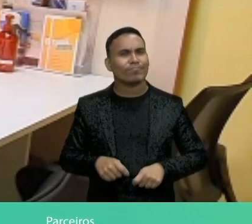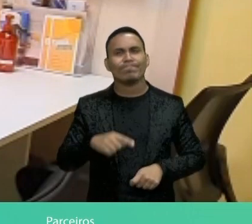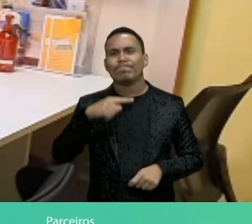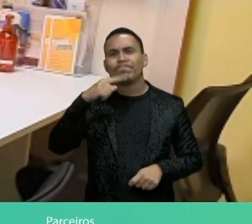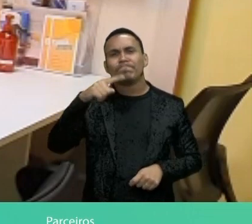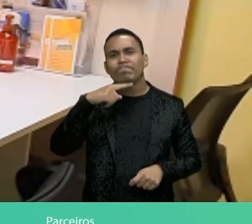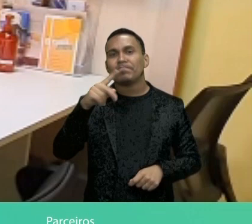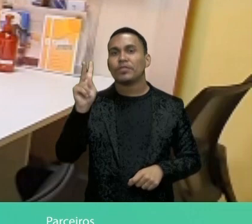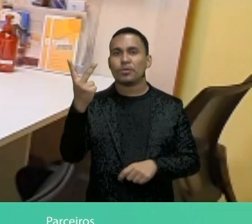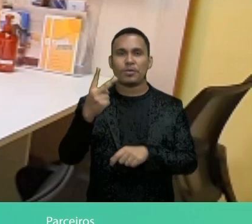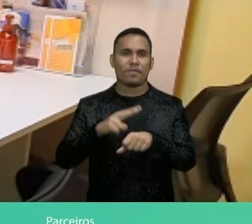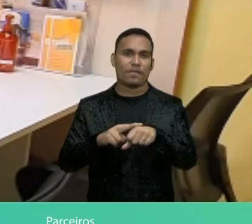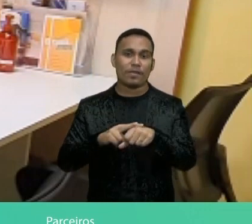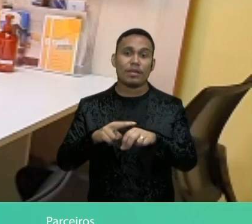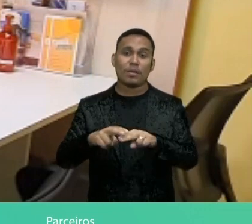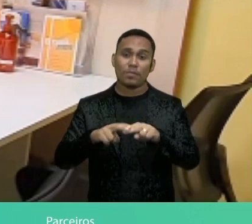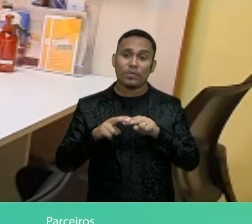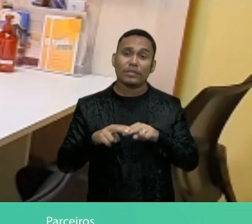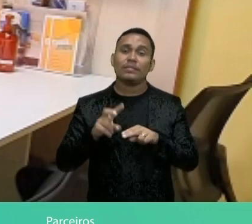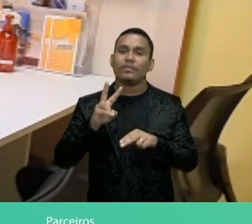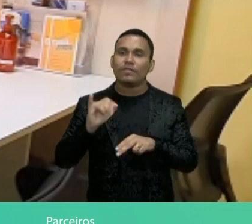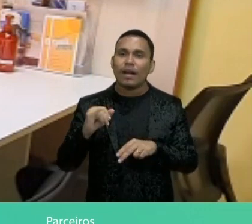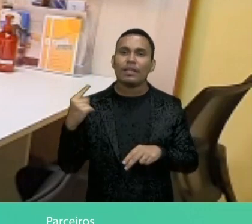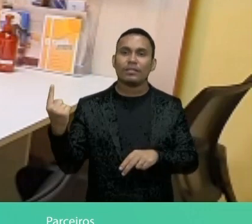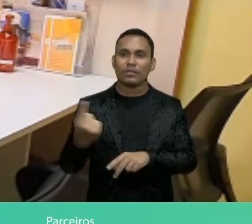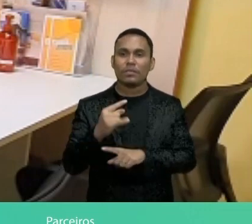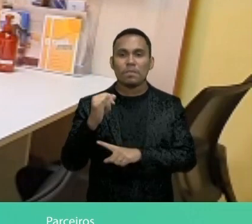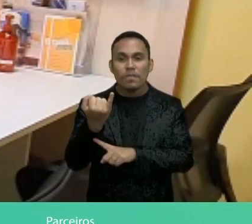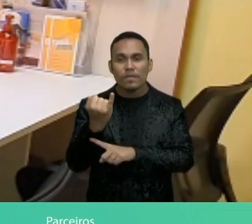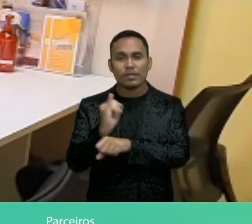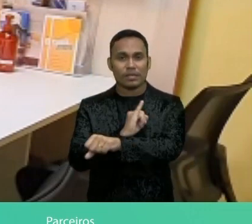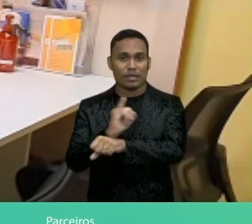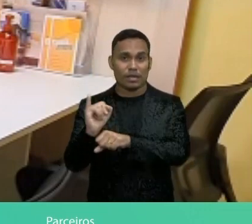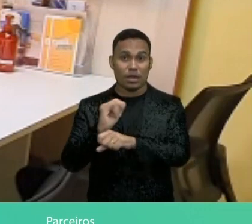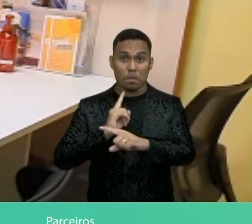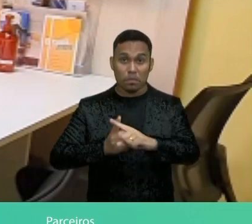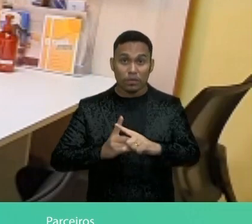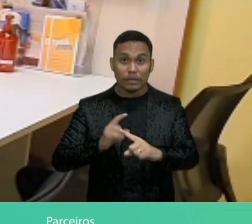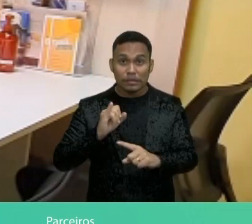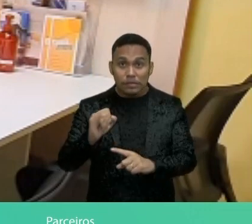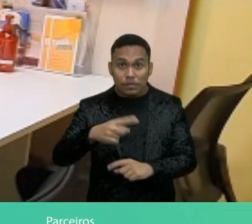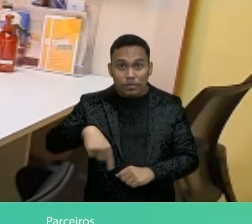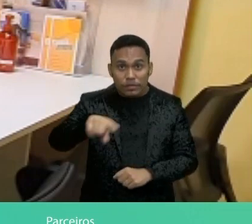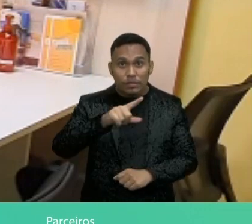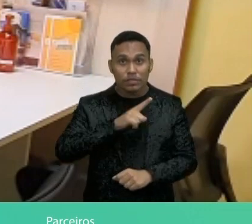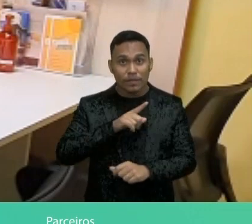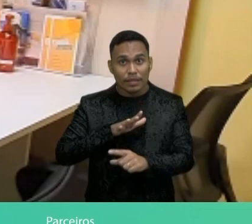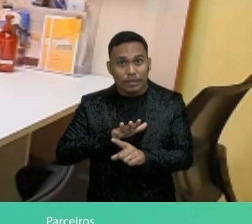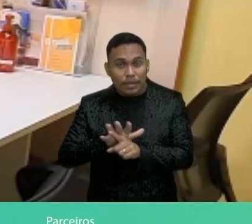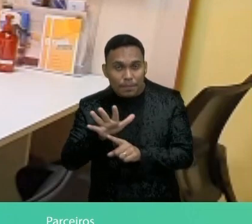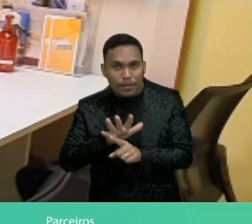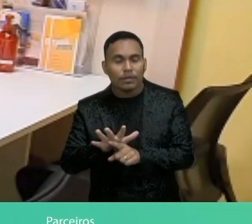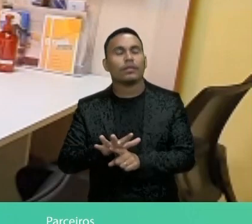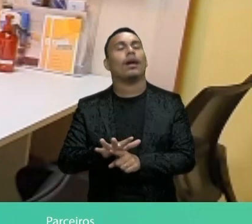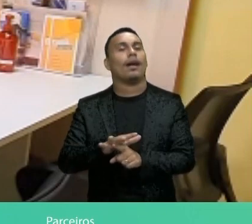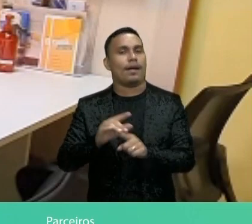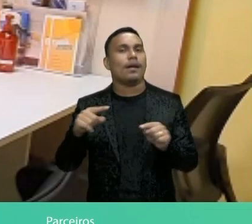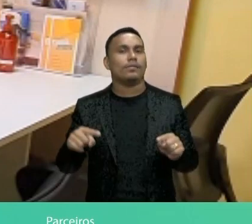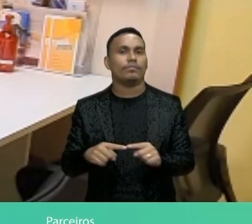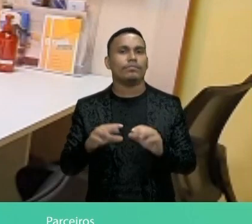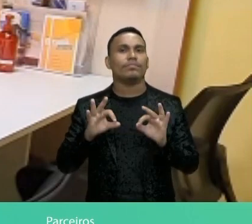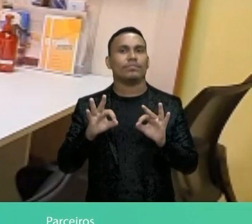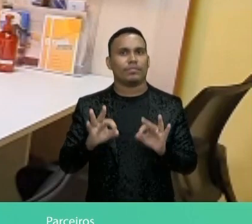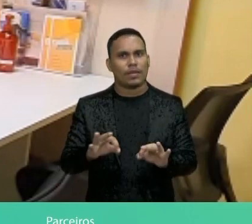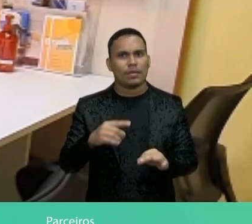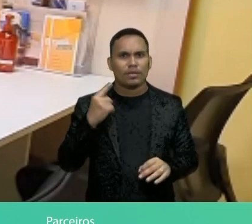hidrogênio verde. Isso para nós vai ser um pilar estratégico. Porque se você tiver demanda, aí sim faz sentido a gente pensar quanto. So